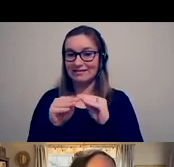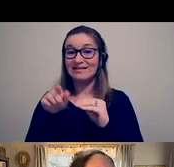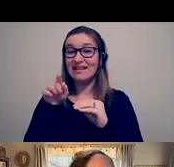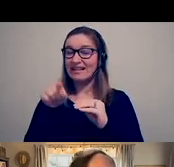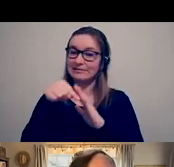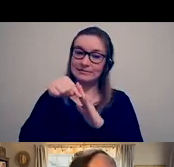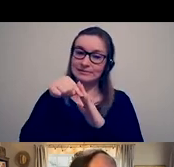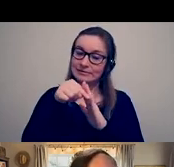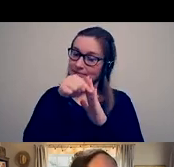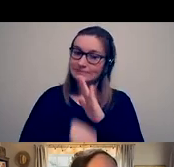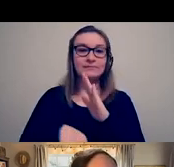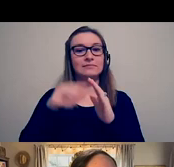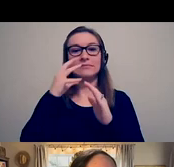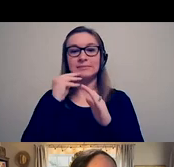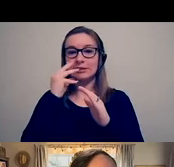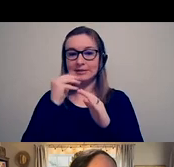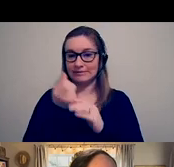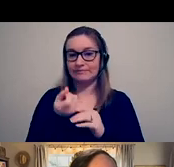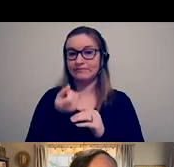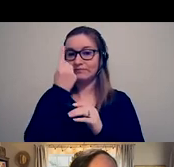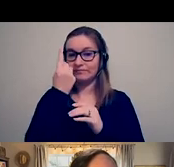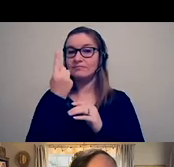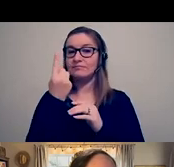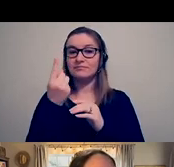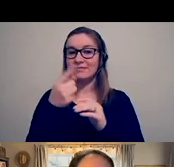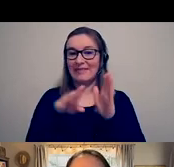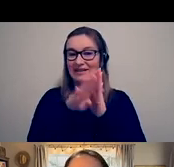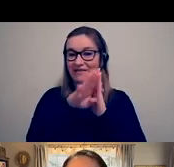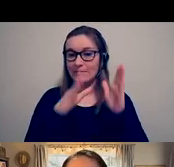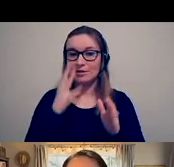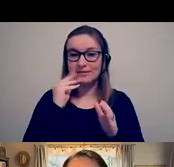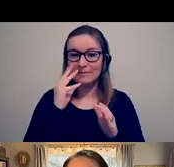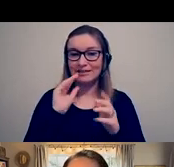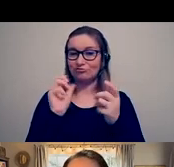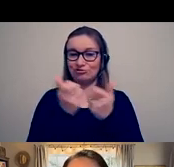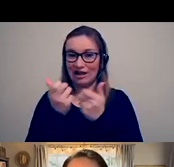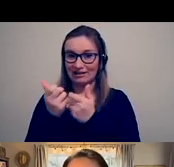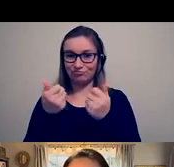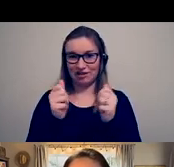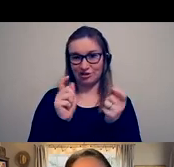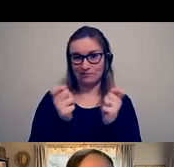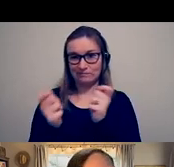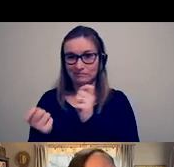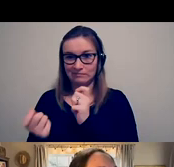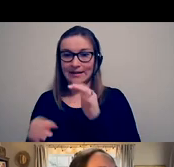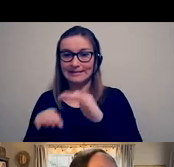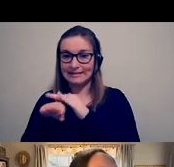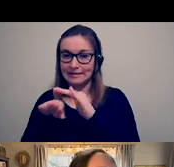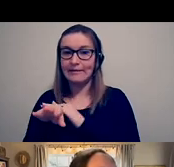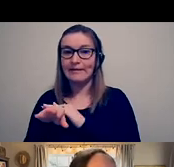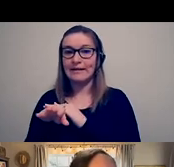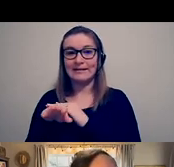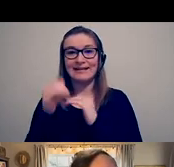experience, the challenges of retrofitting accessibility issues when accessibility is not considered part of the initial design.